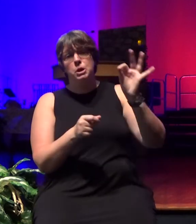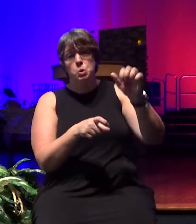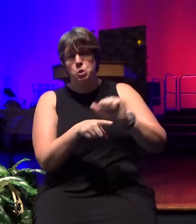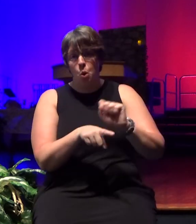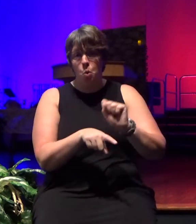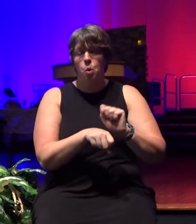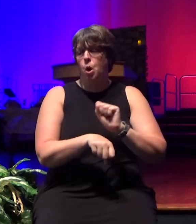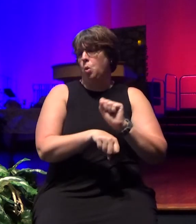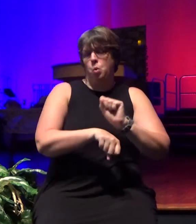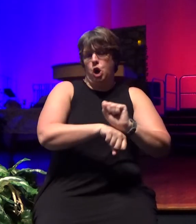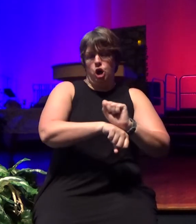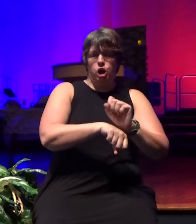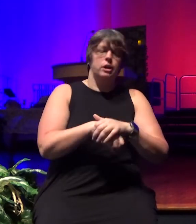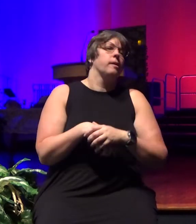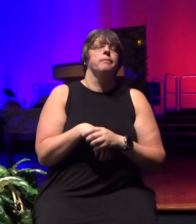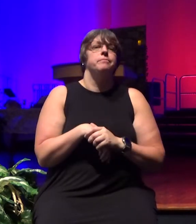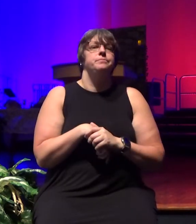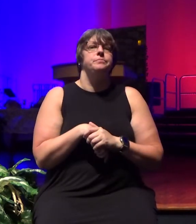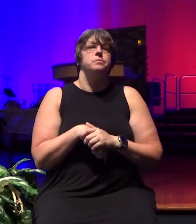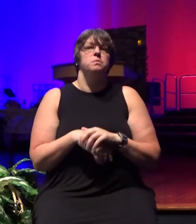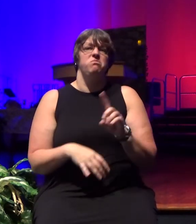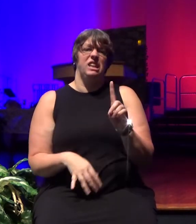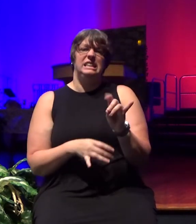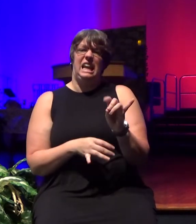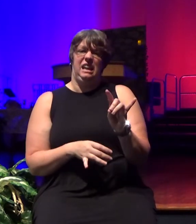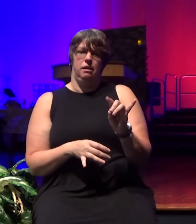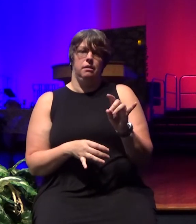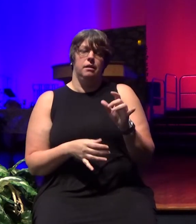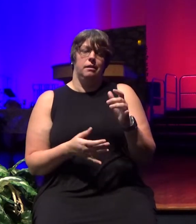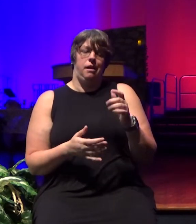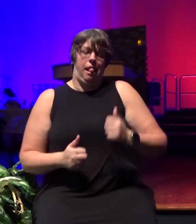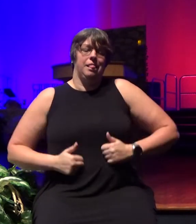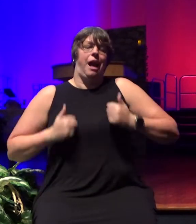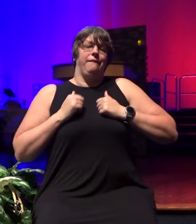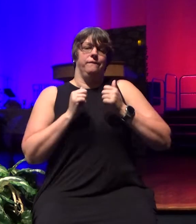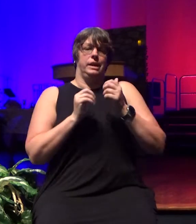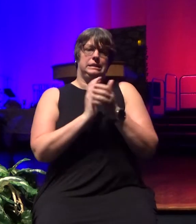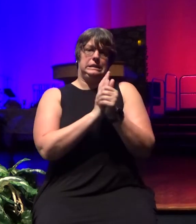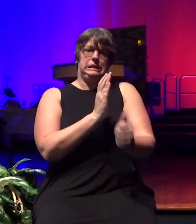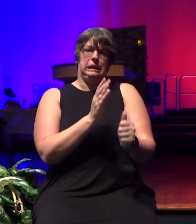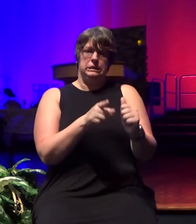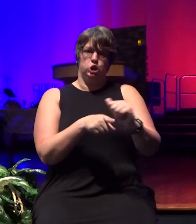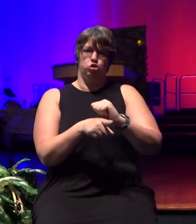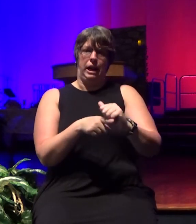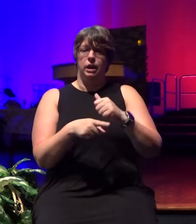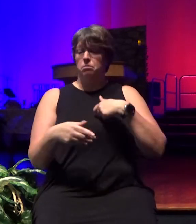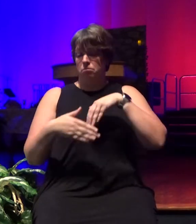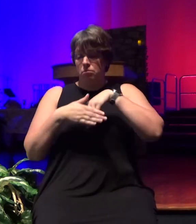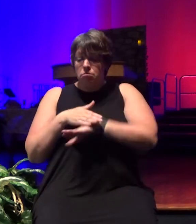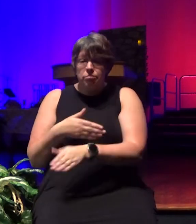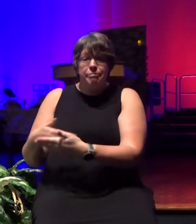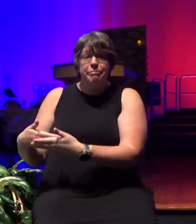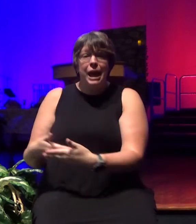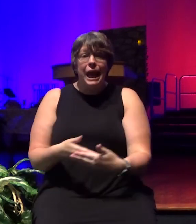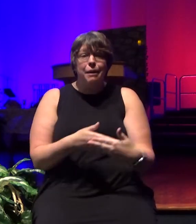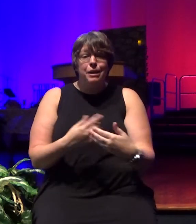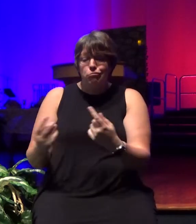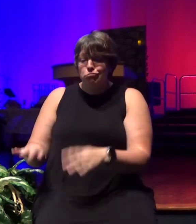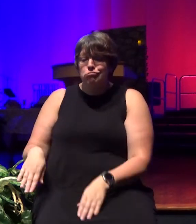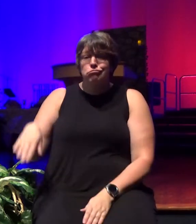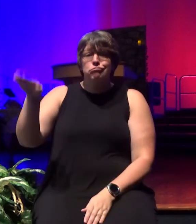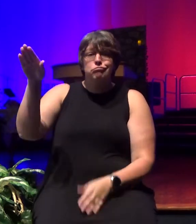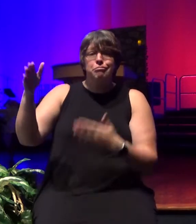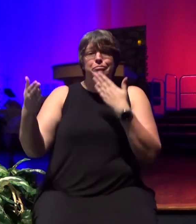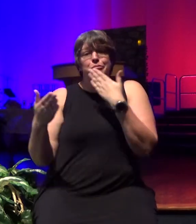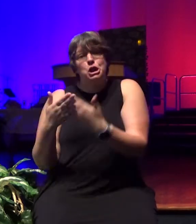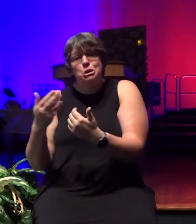life skills training, had her son who did well in sports and well in school and has a great life. And